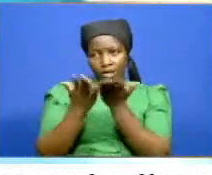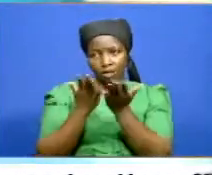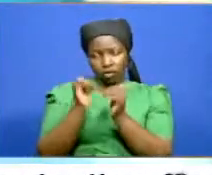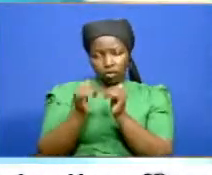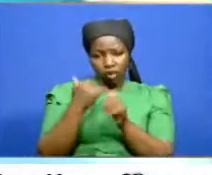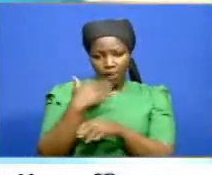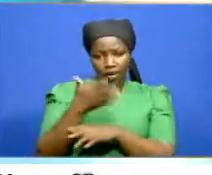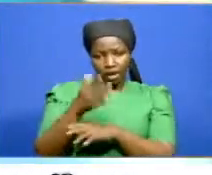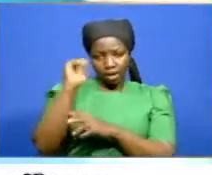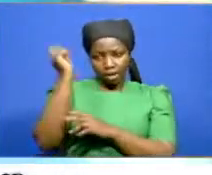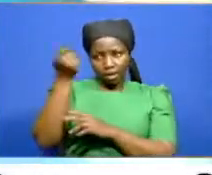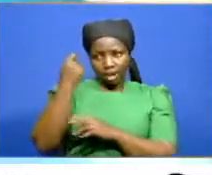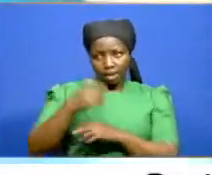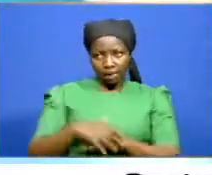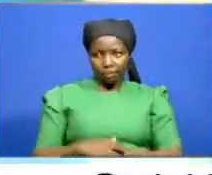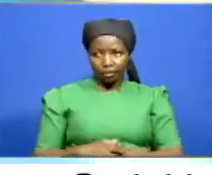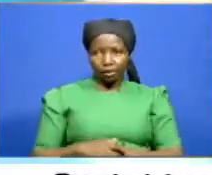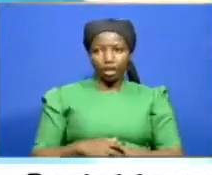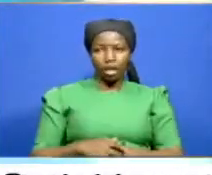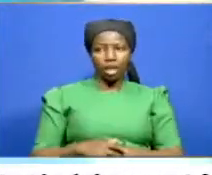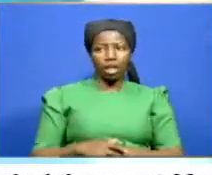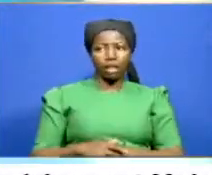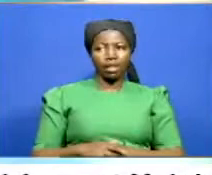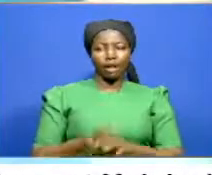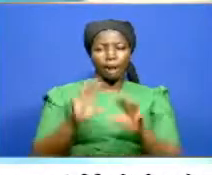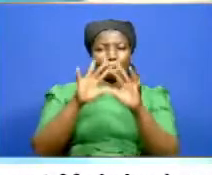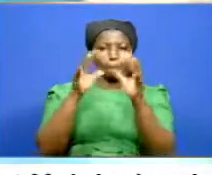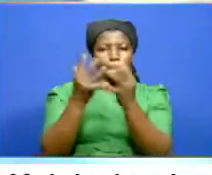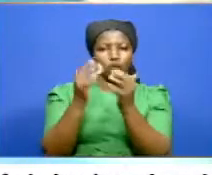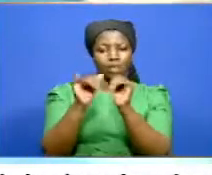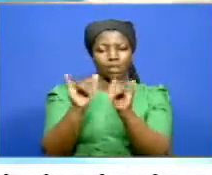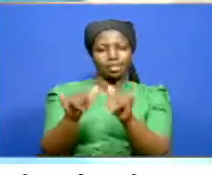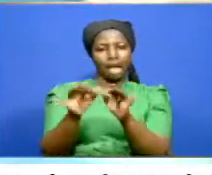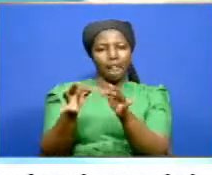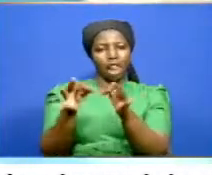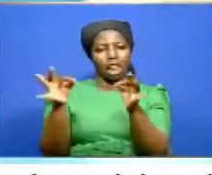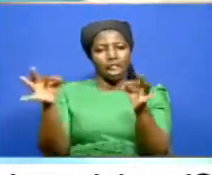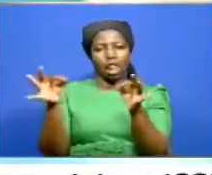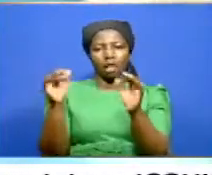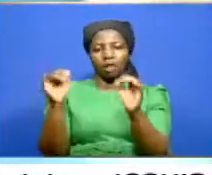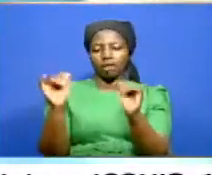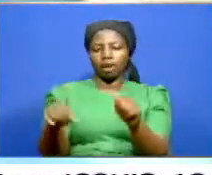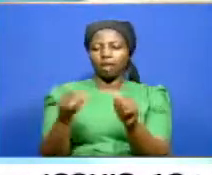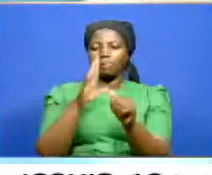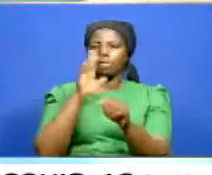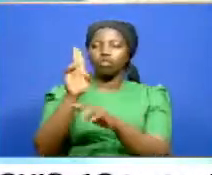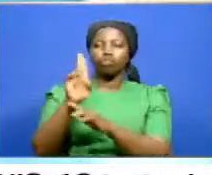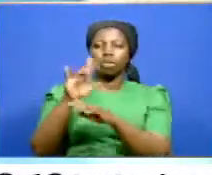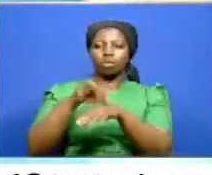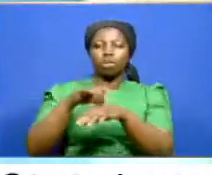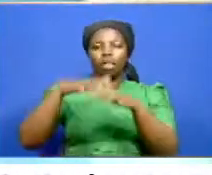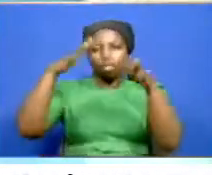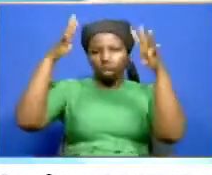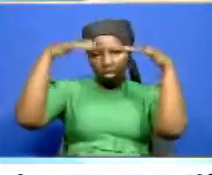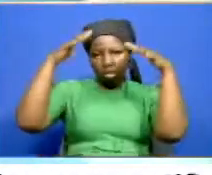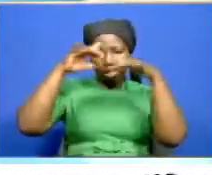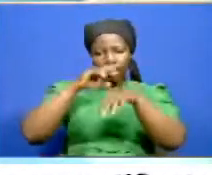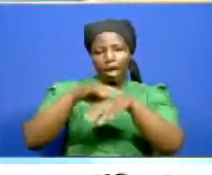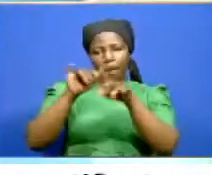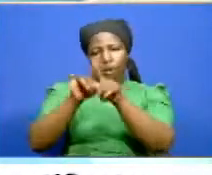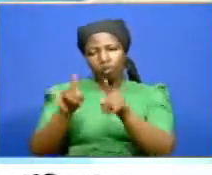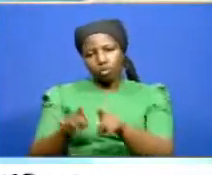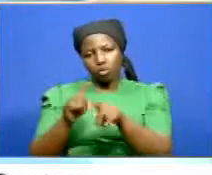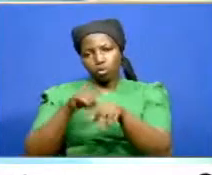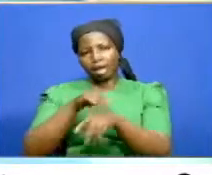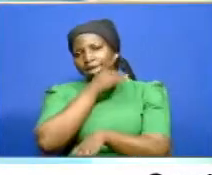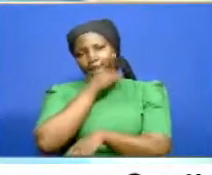locally. Mm-hmm. Long-lasting ball. I mean, balls that can be played during the rainy season, maybe even the dry season and all that. And it's